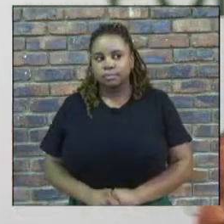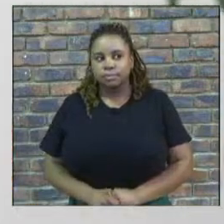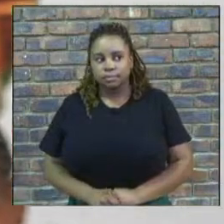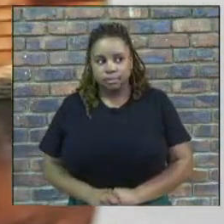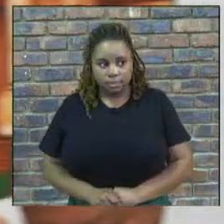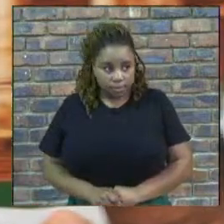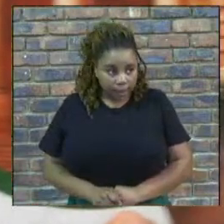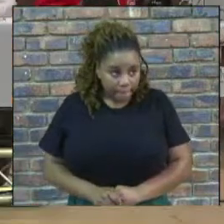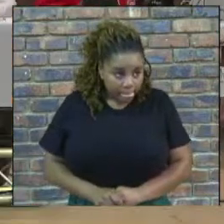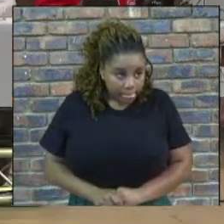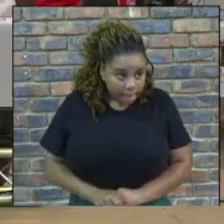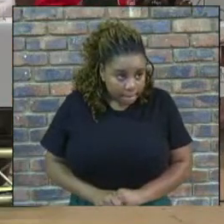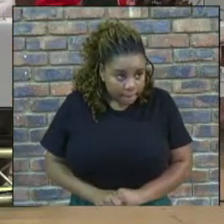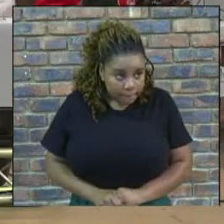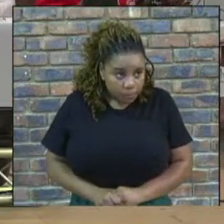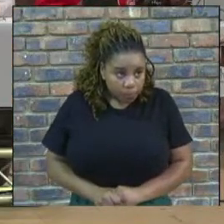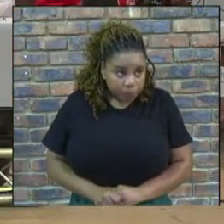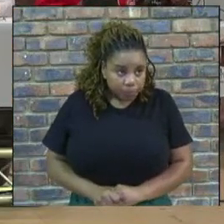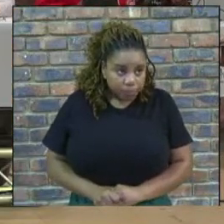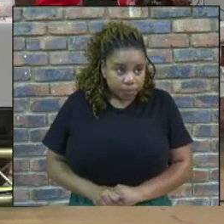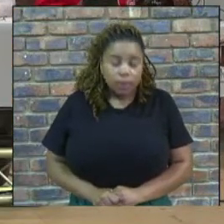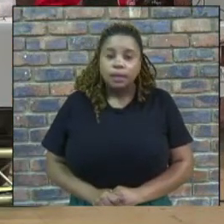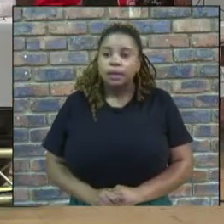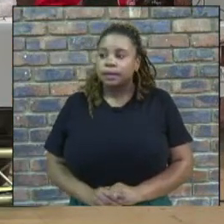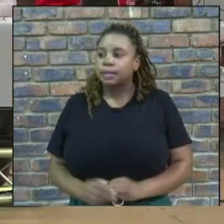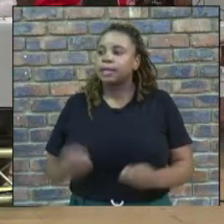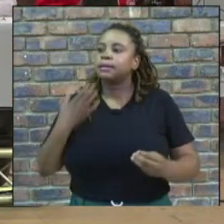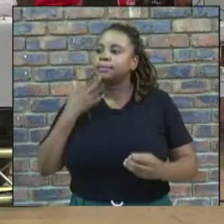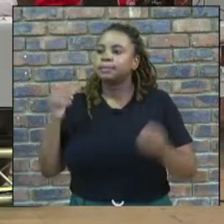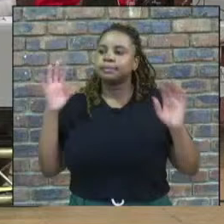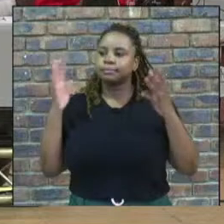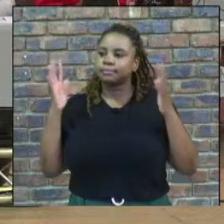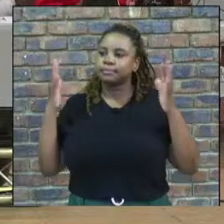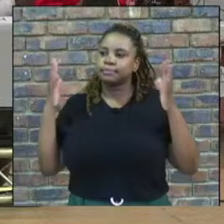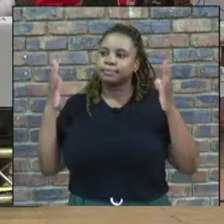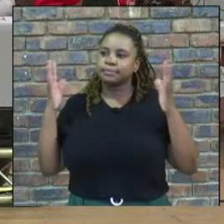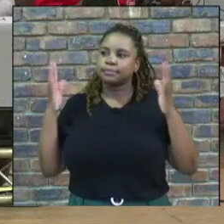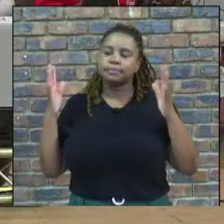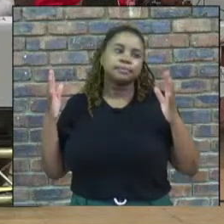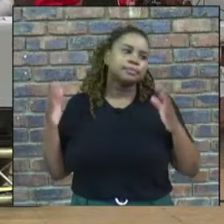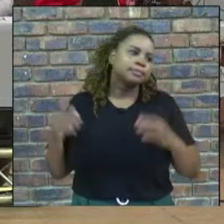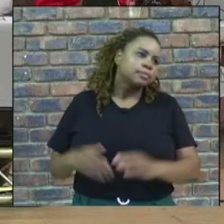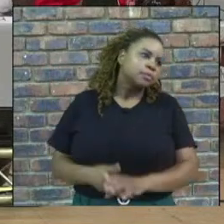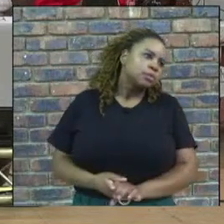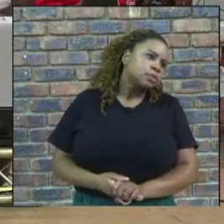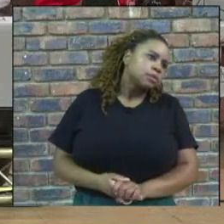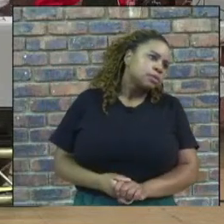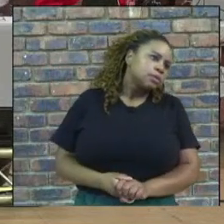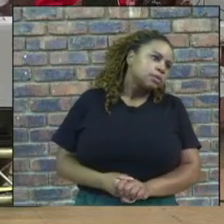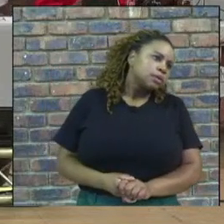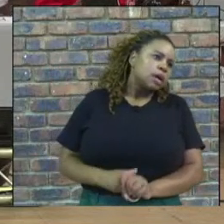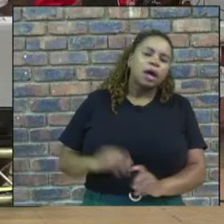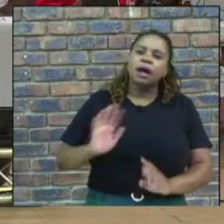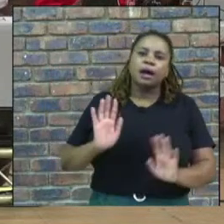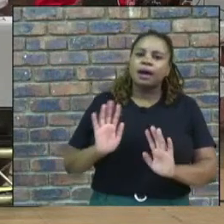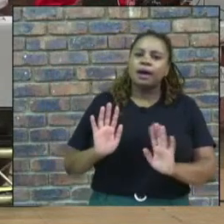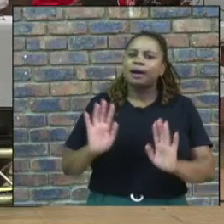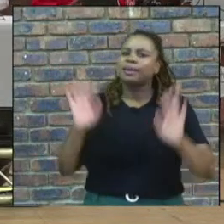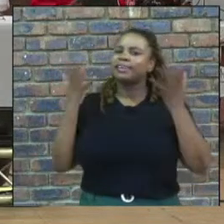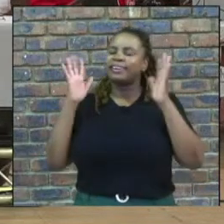Yeah, are shabe matsoho wa kere. And then role no re batla matsoho e seng o